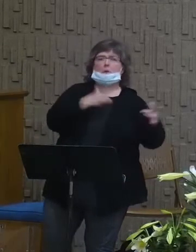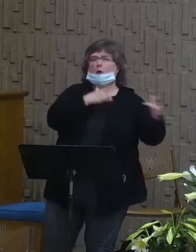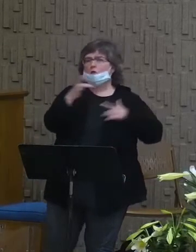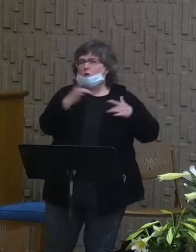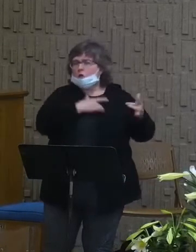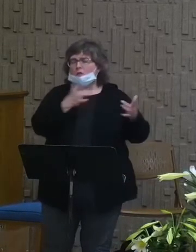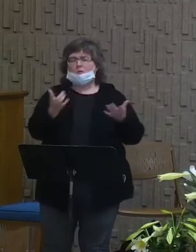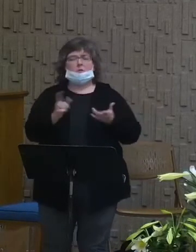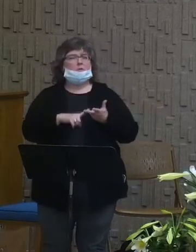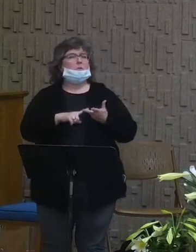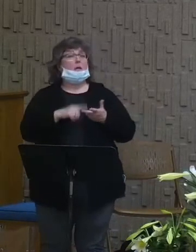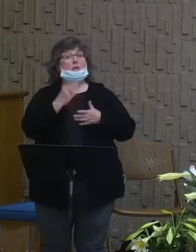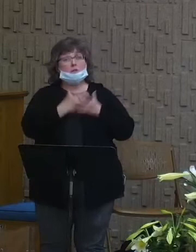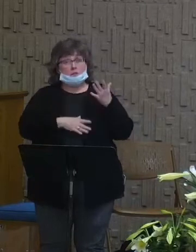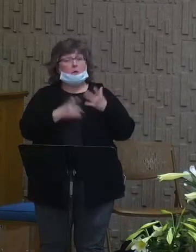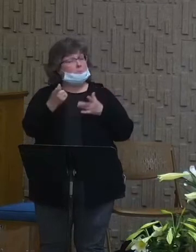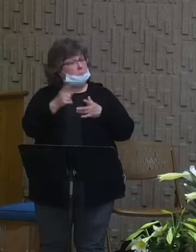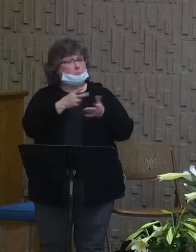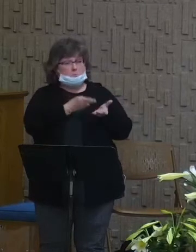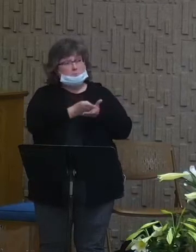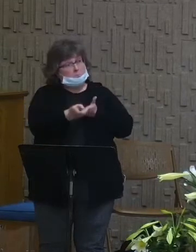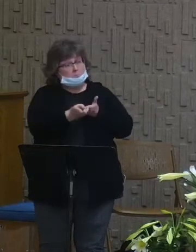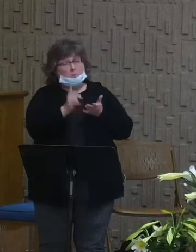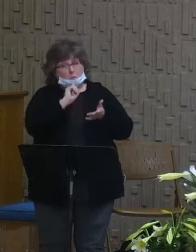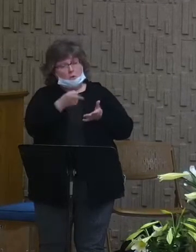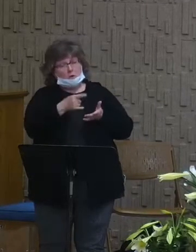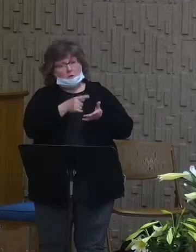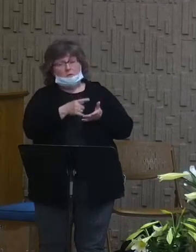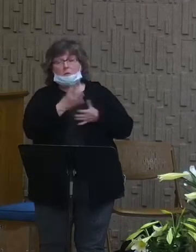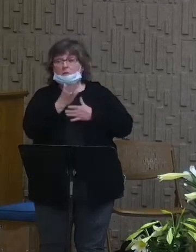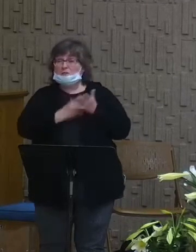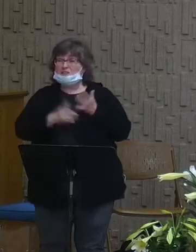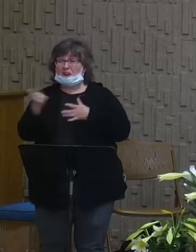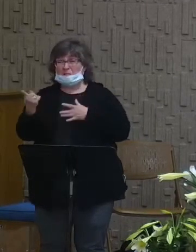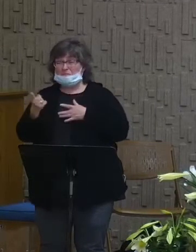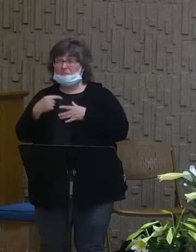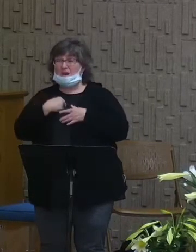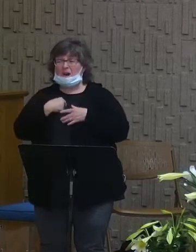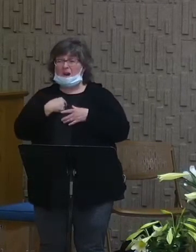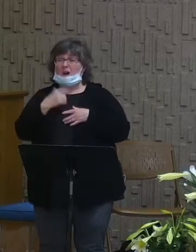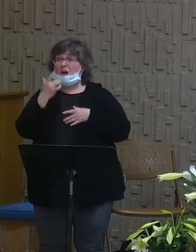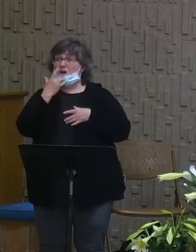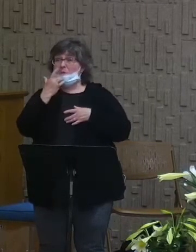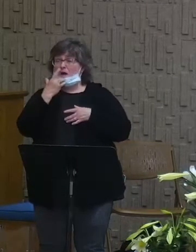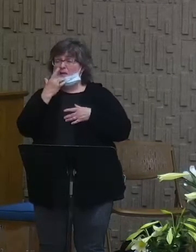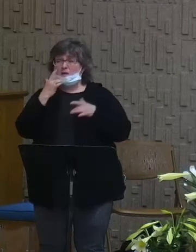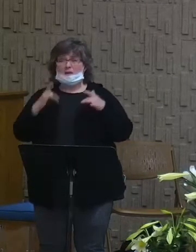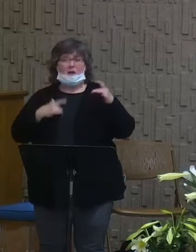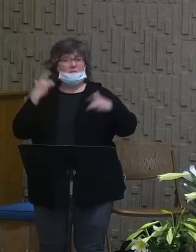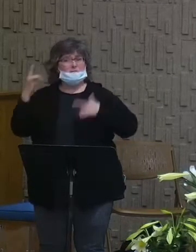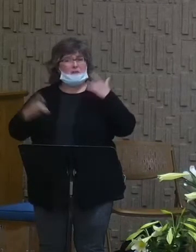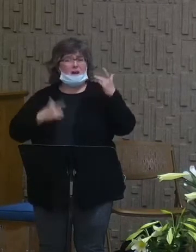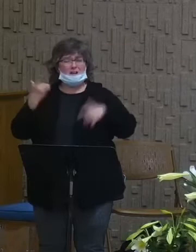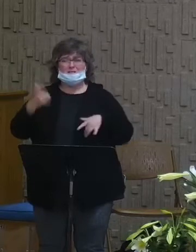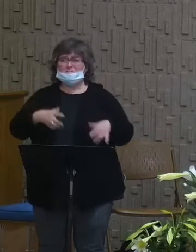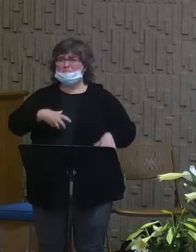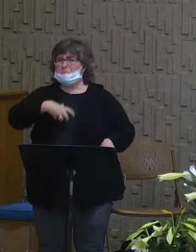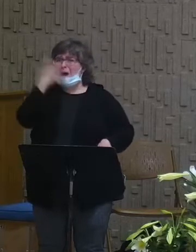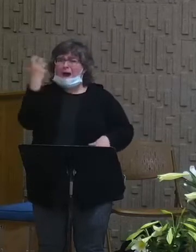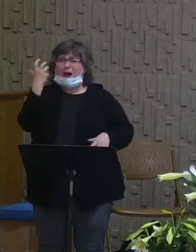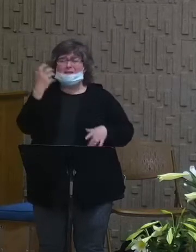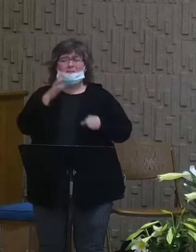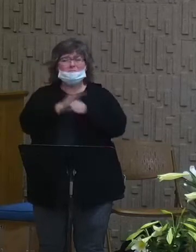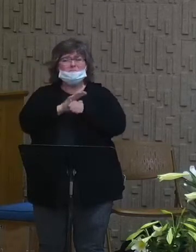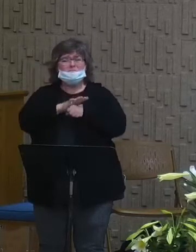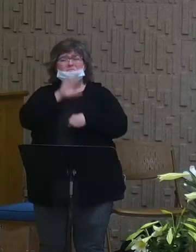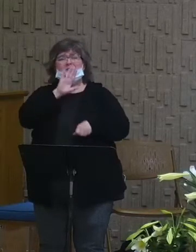concern. And some of them are valid, of course, they really are. And some of them I get rather fired up about and frustrated over